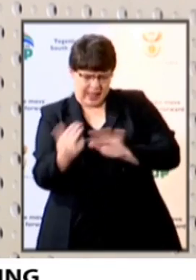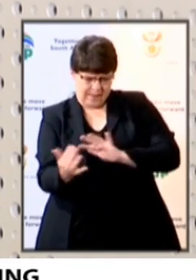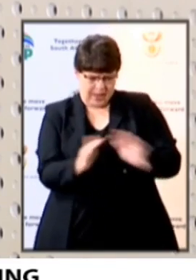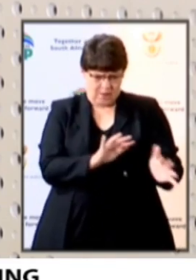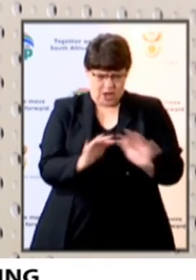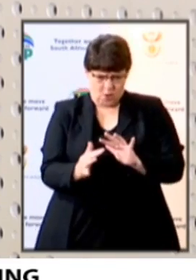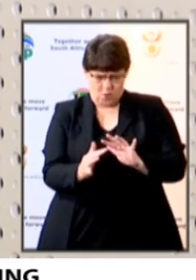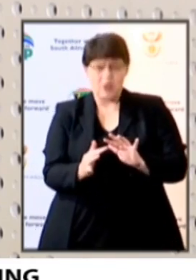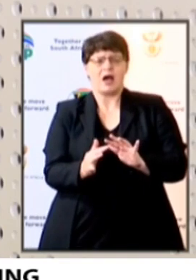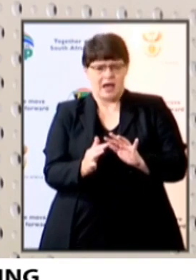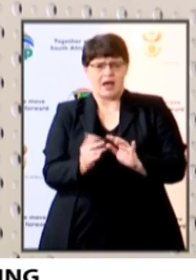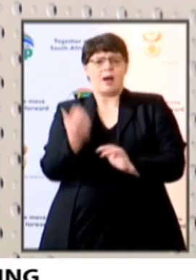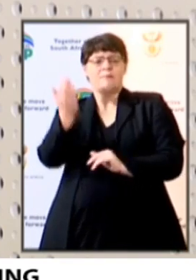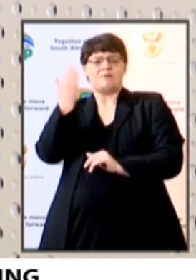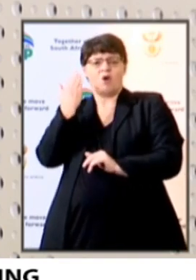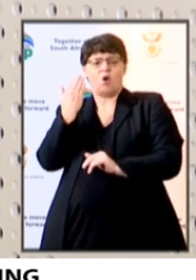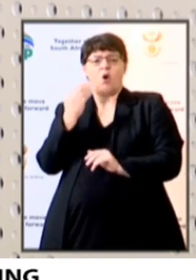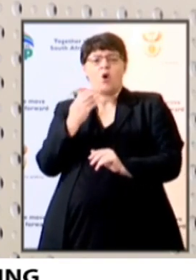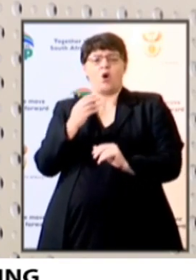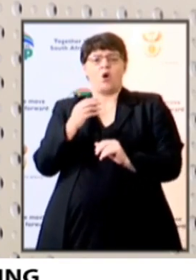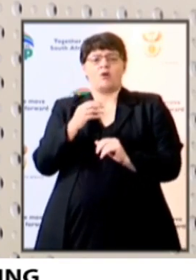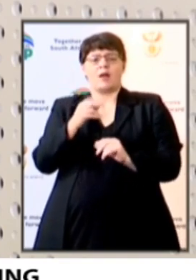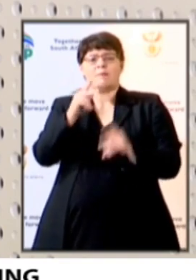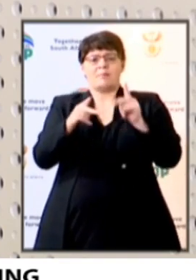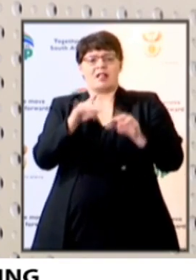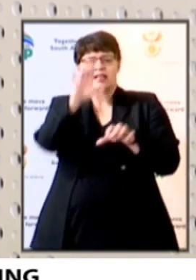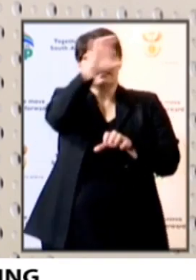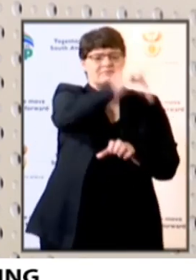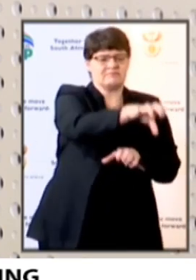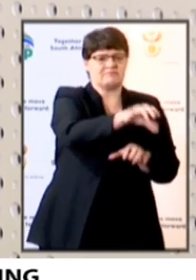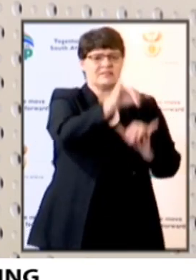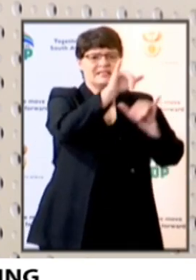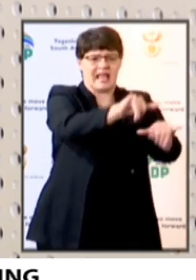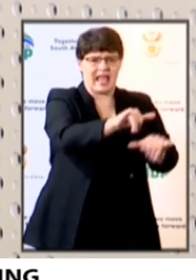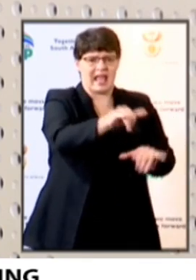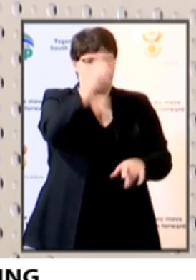from apartheid, and we haven't really changed